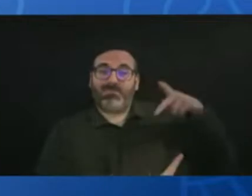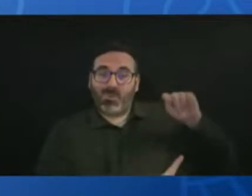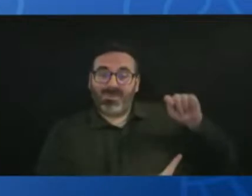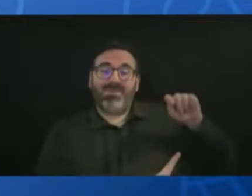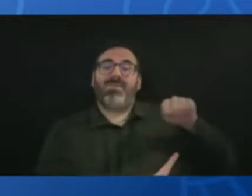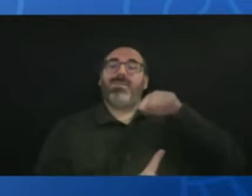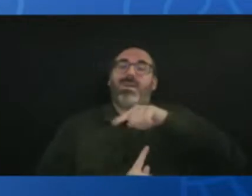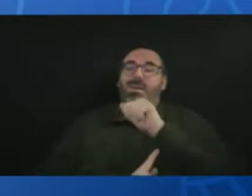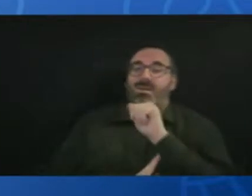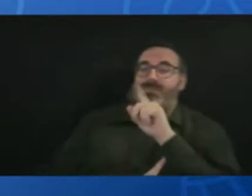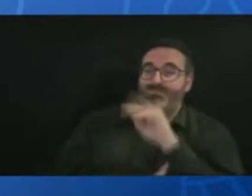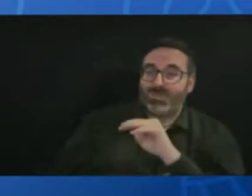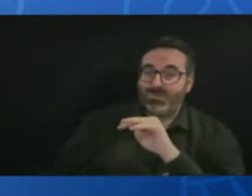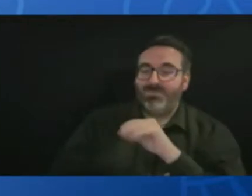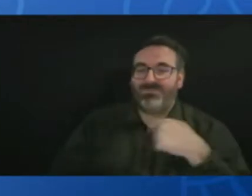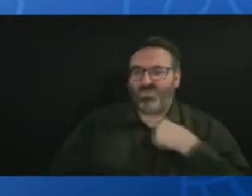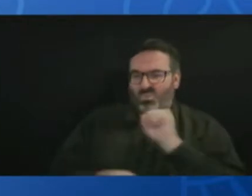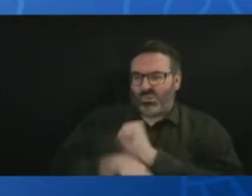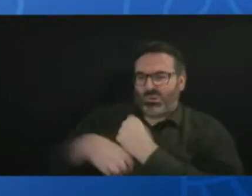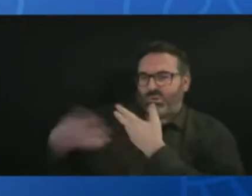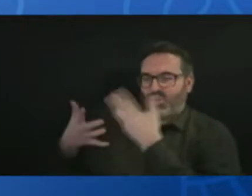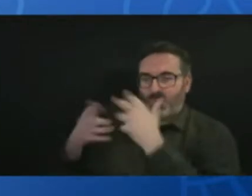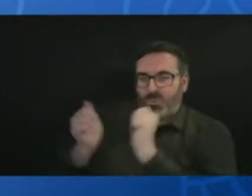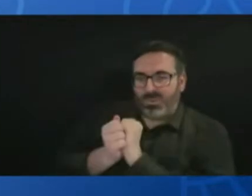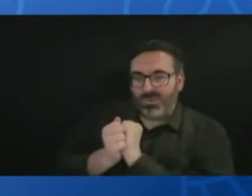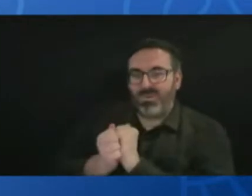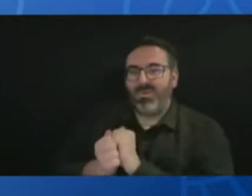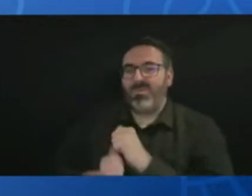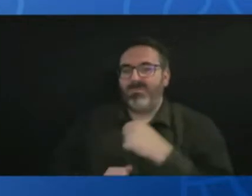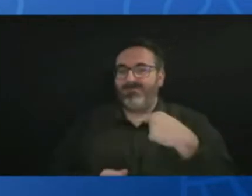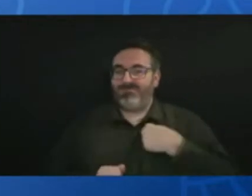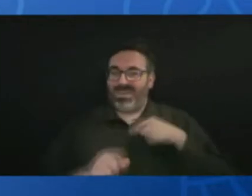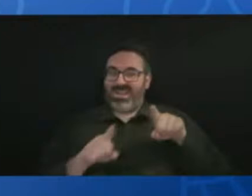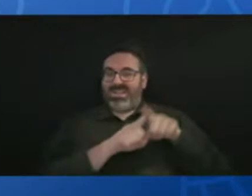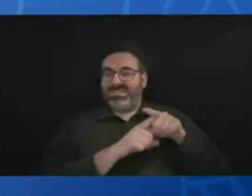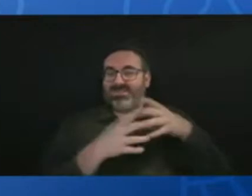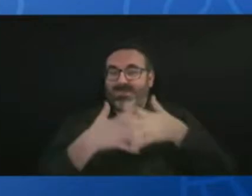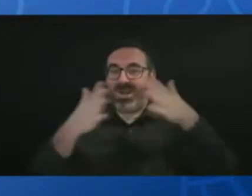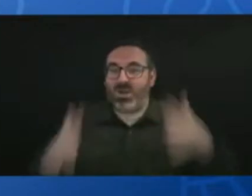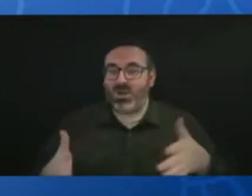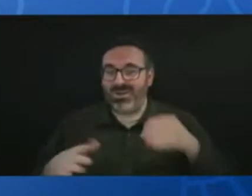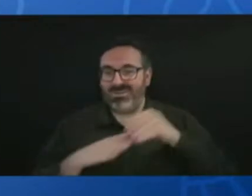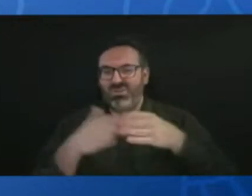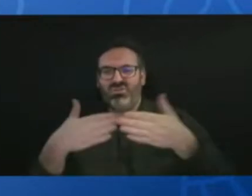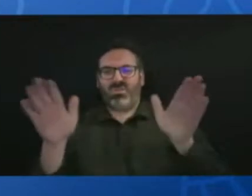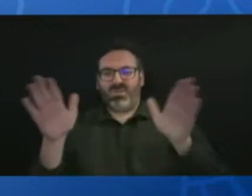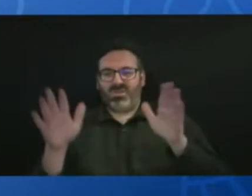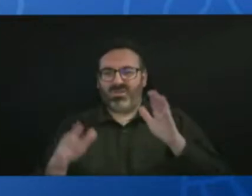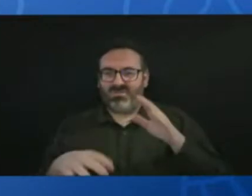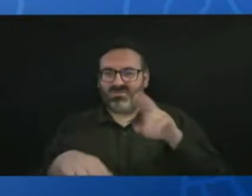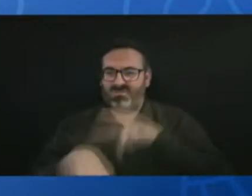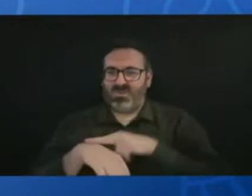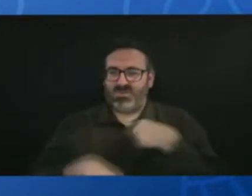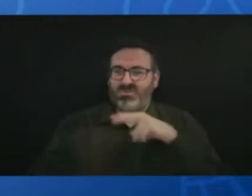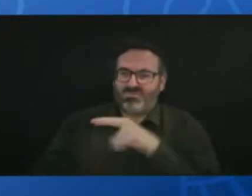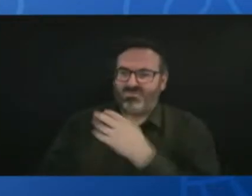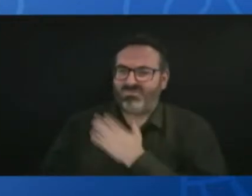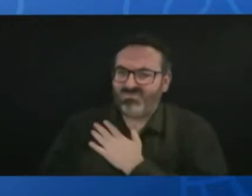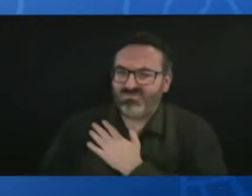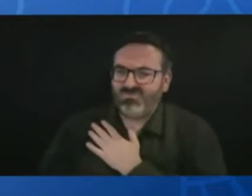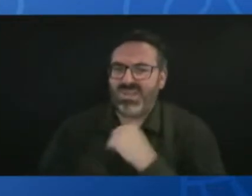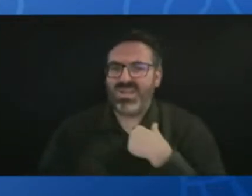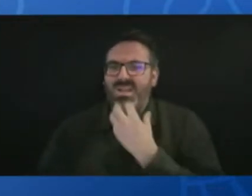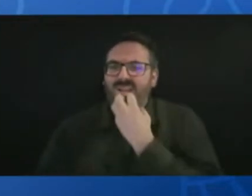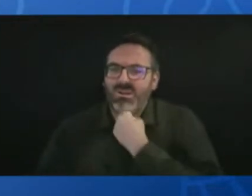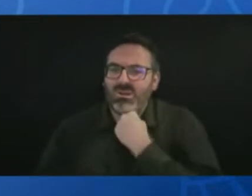and certainly as an American in general, it's obvious, without my going through a soliloquy again, that we care very much about that and want it to end.